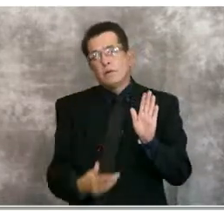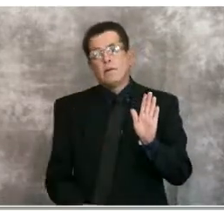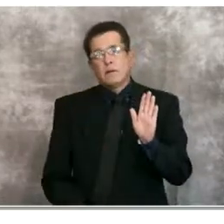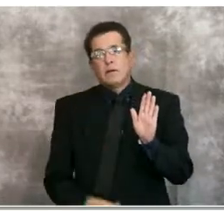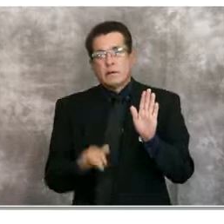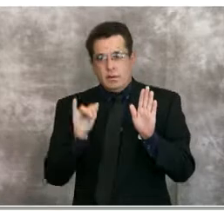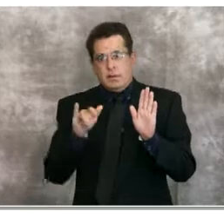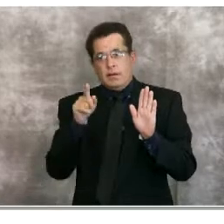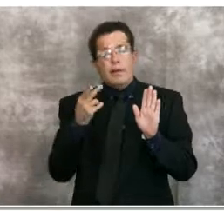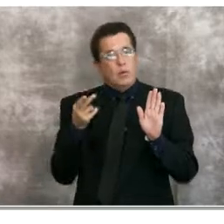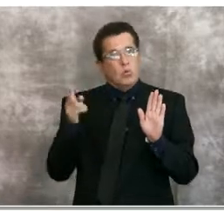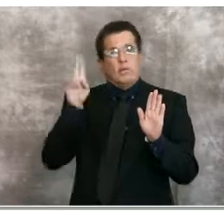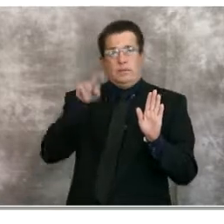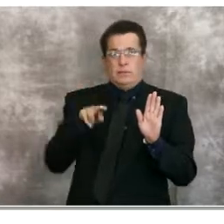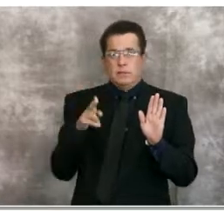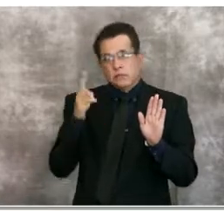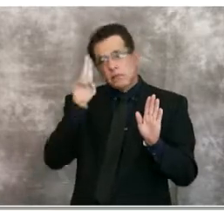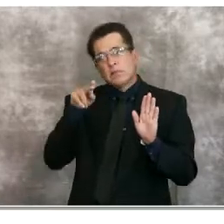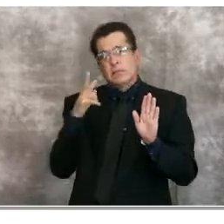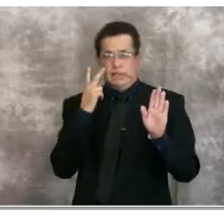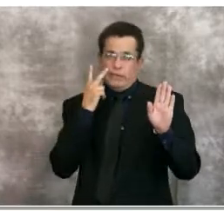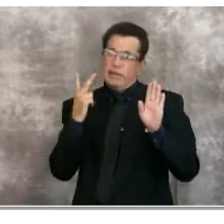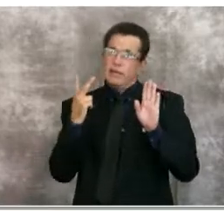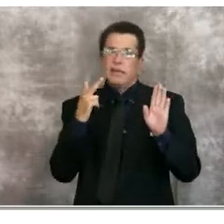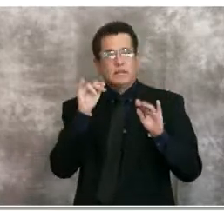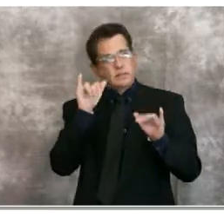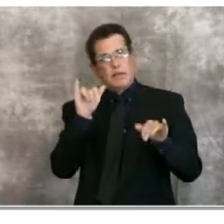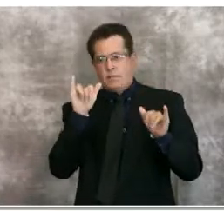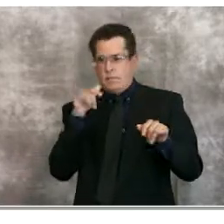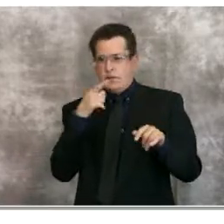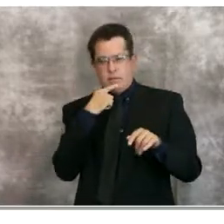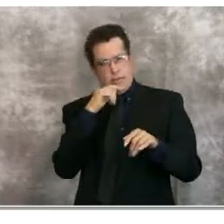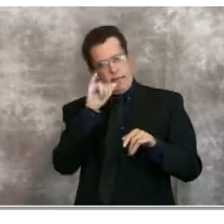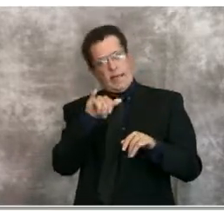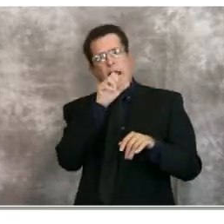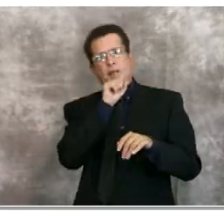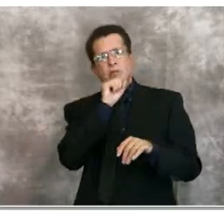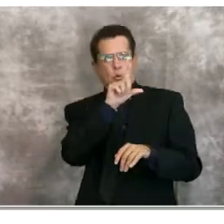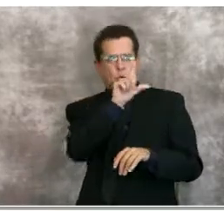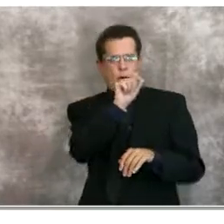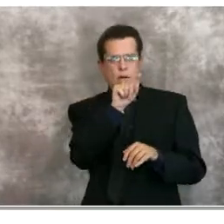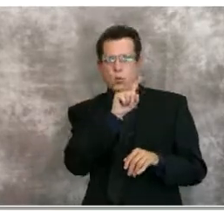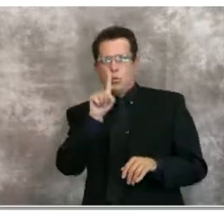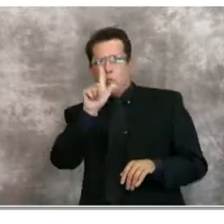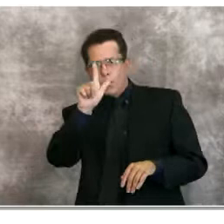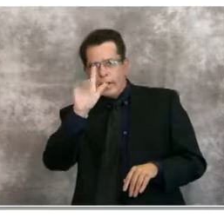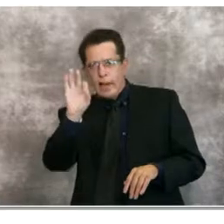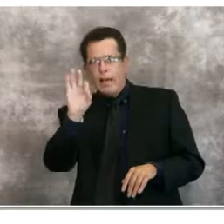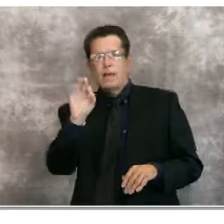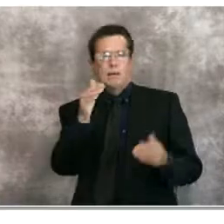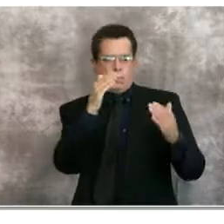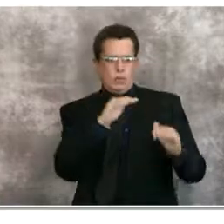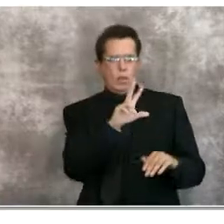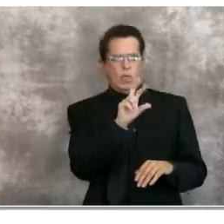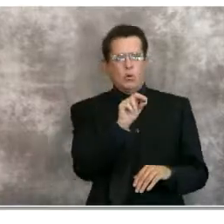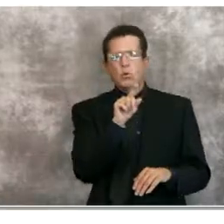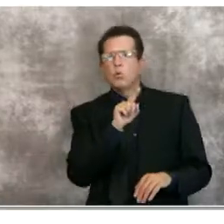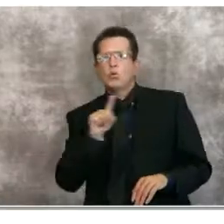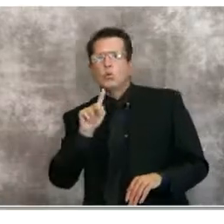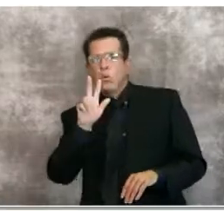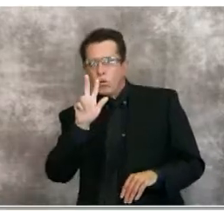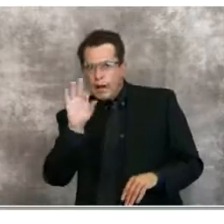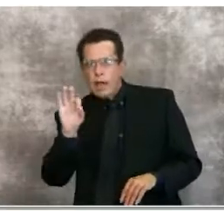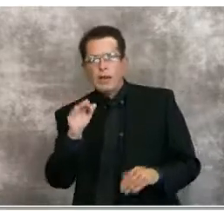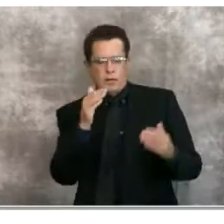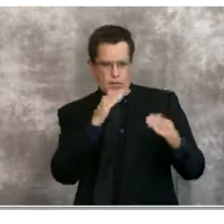the increase is seen mostly in the 20 to 29 and the 30 to 39, as well as the 40